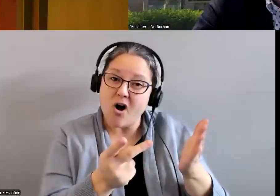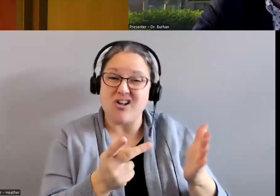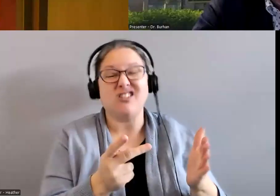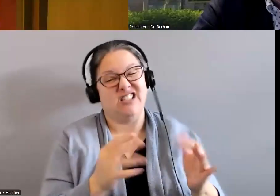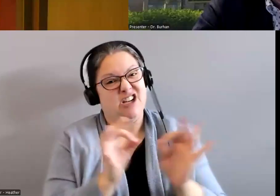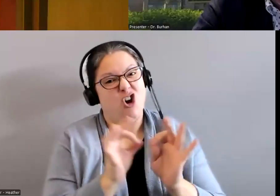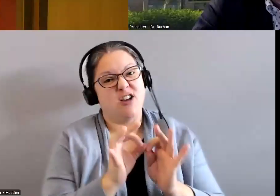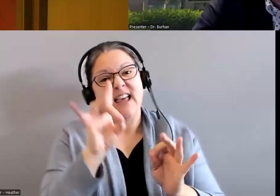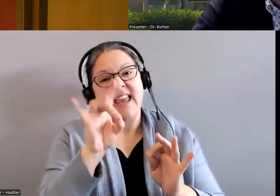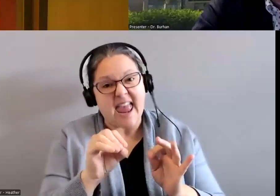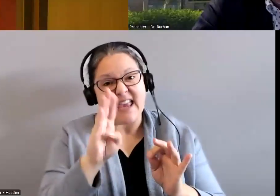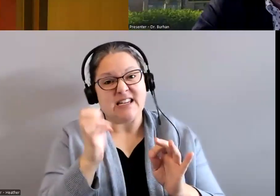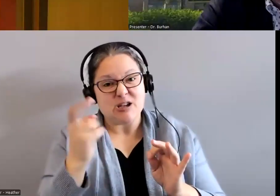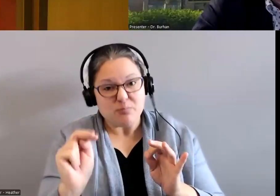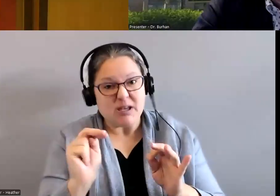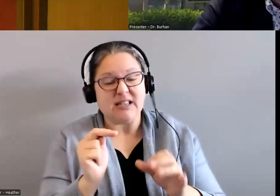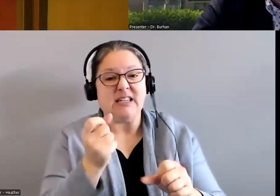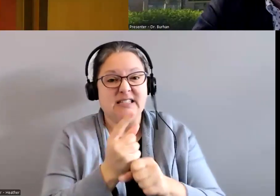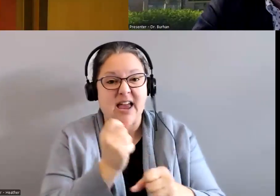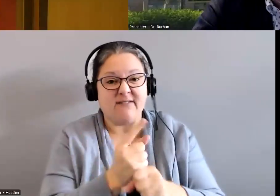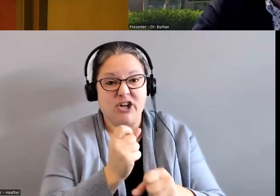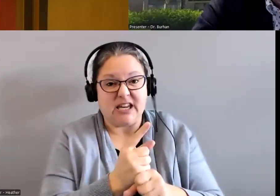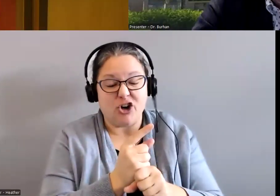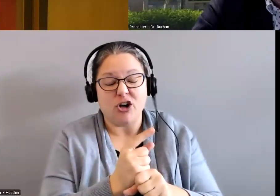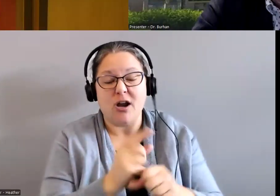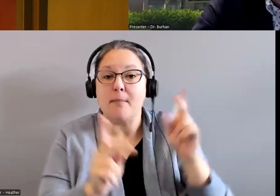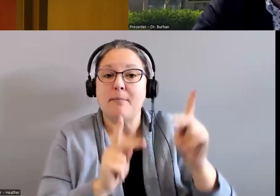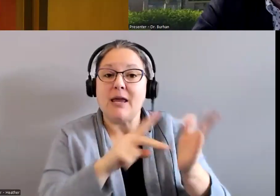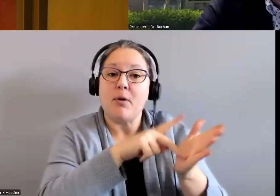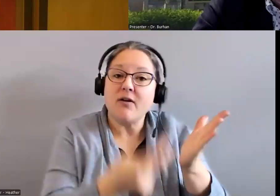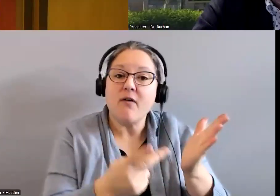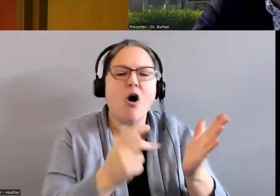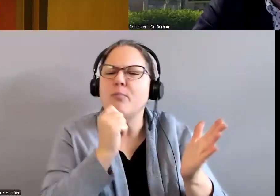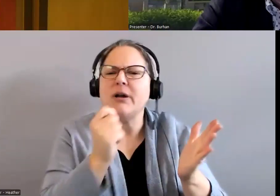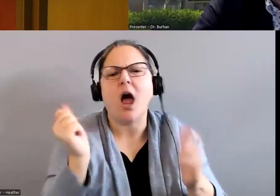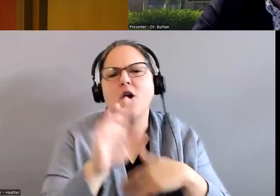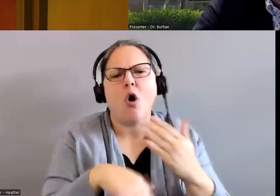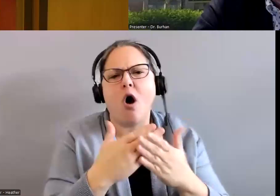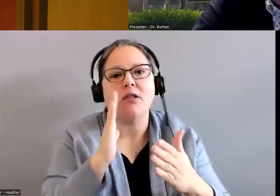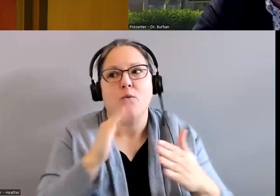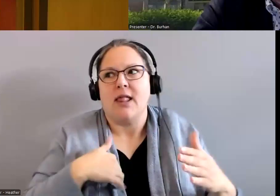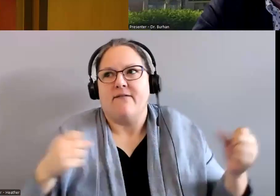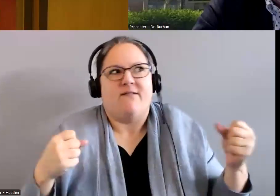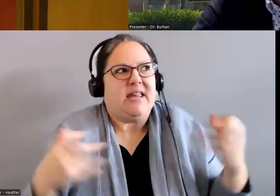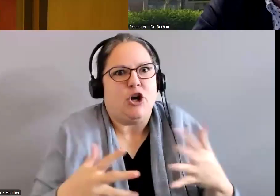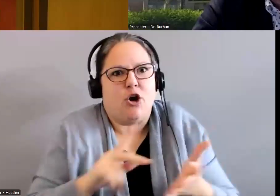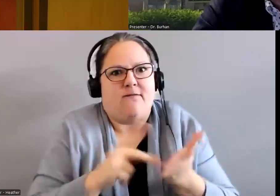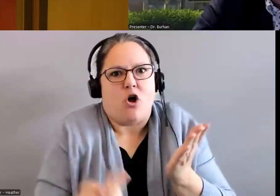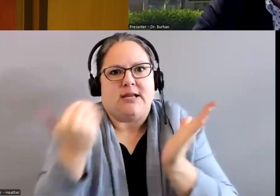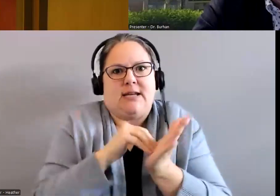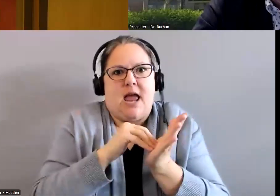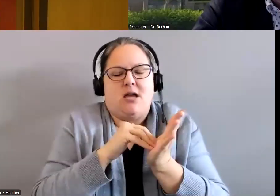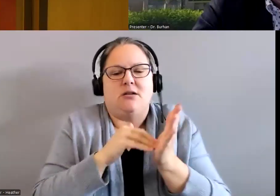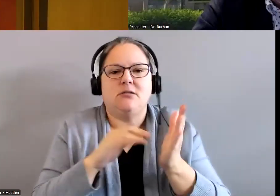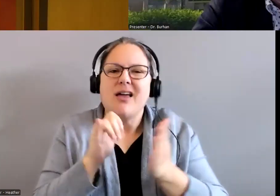billion for non-fatal falls annually. Some who fall, but not all, develop a disabling fear of falling again, an